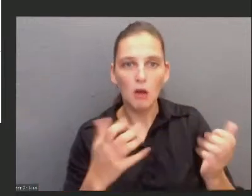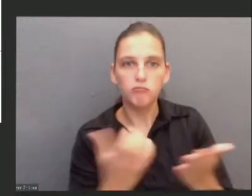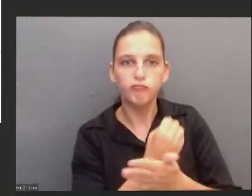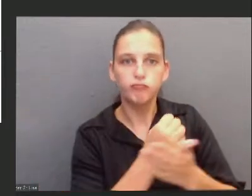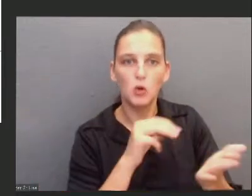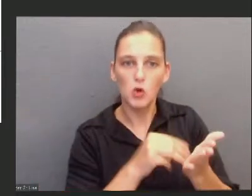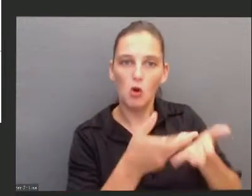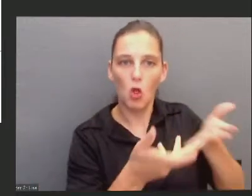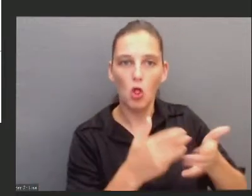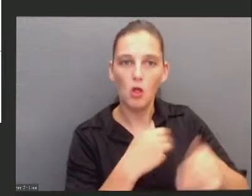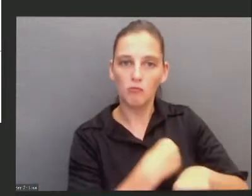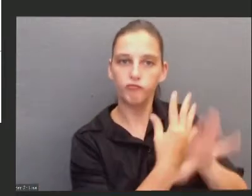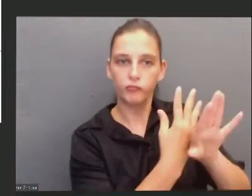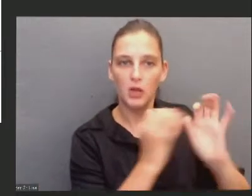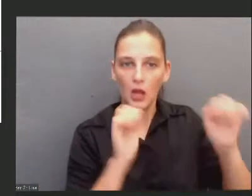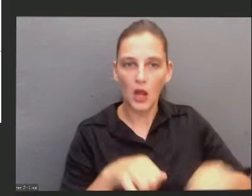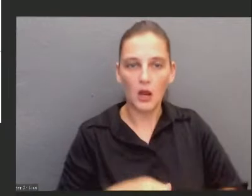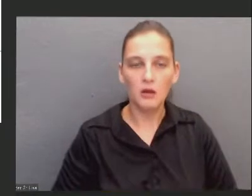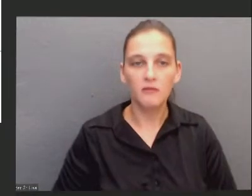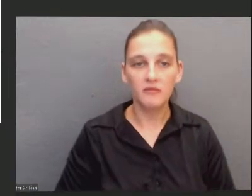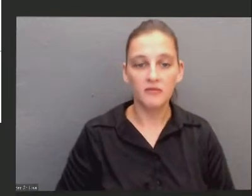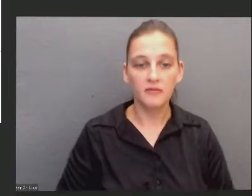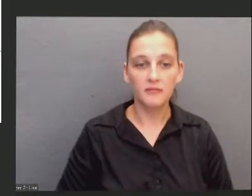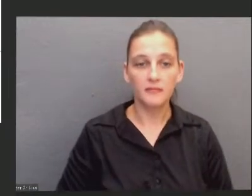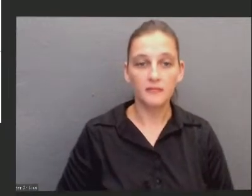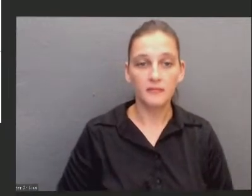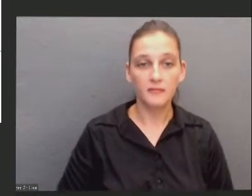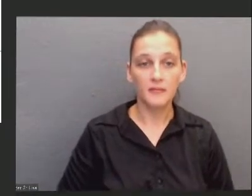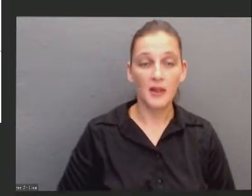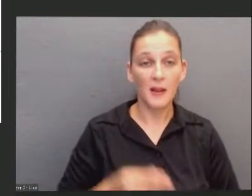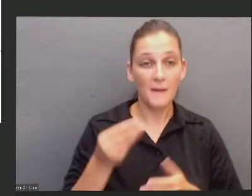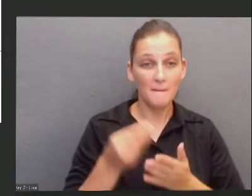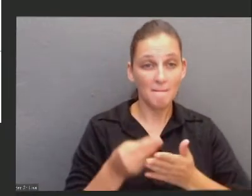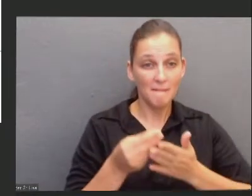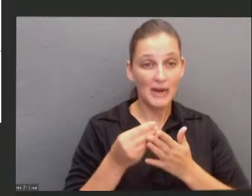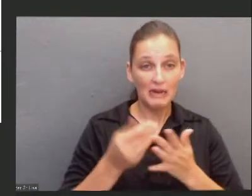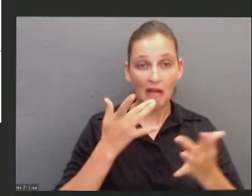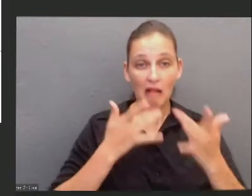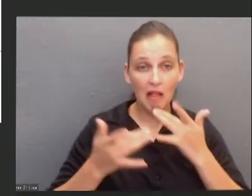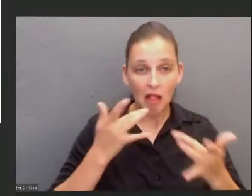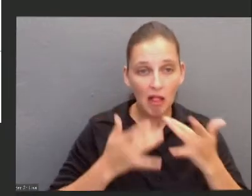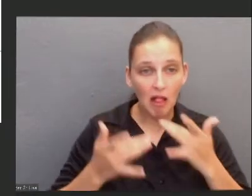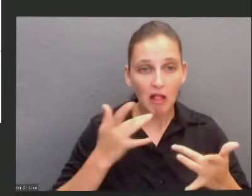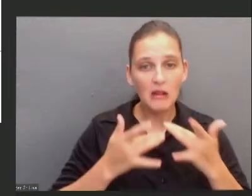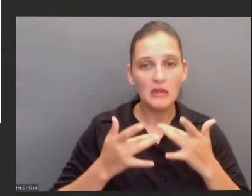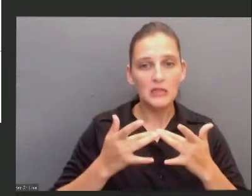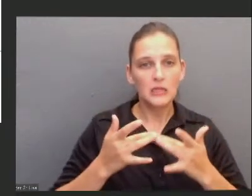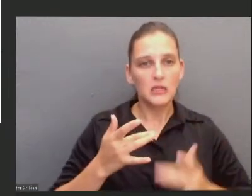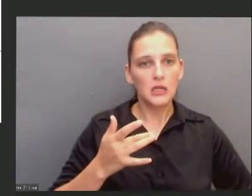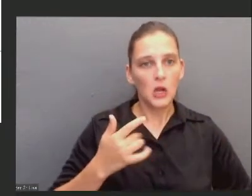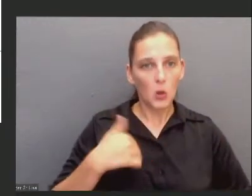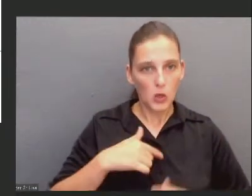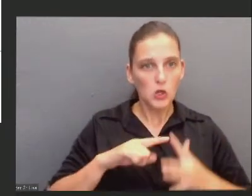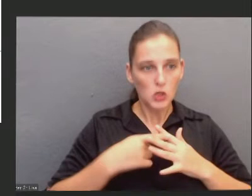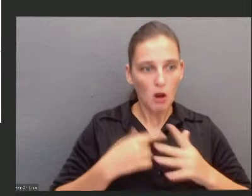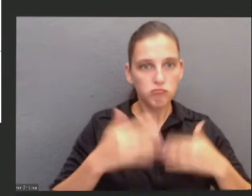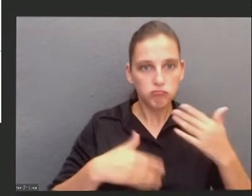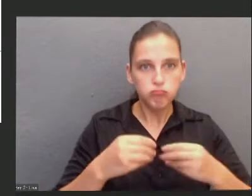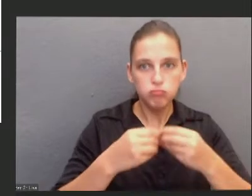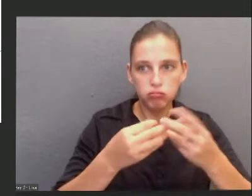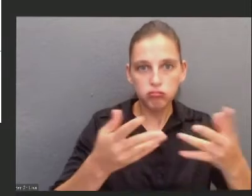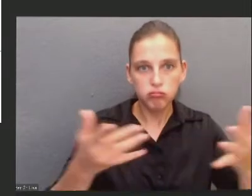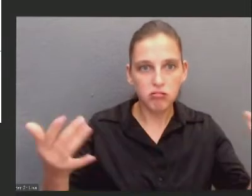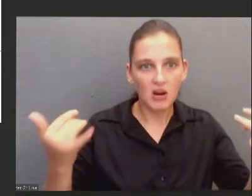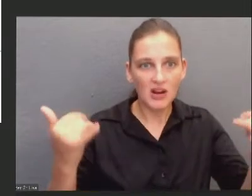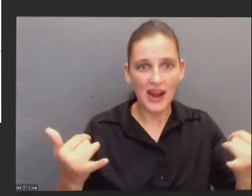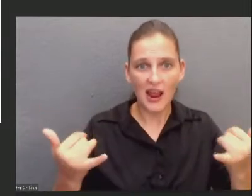Reimbursement and other limitations have caused us to lose much of the ground we gained during the start of this pandemic and